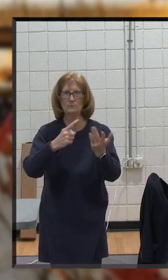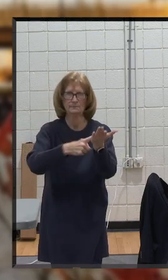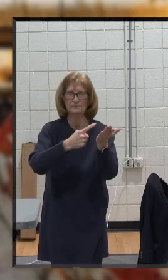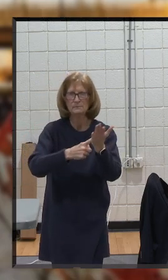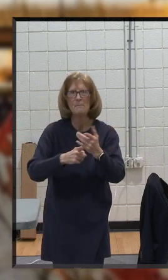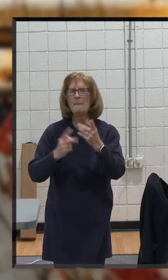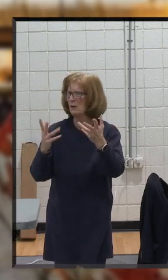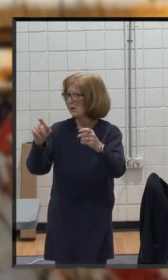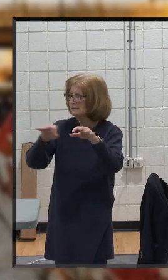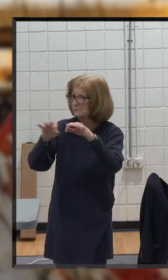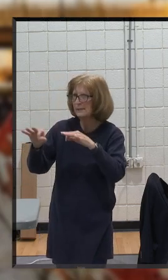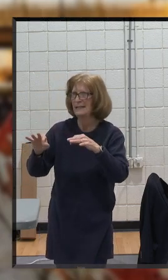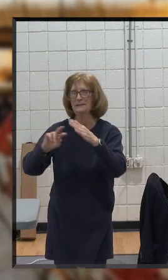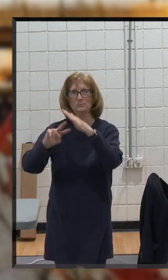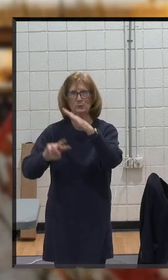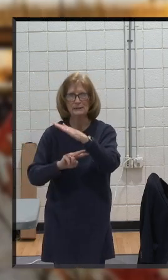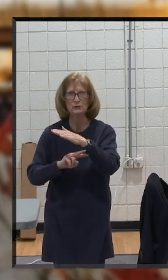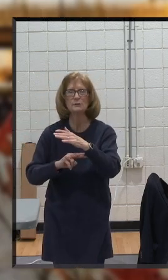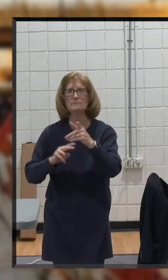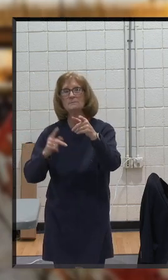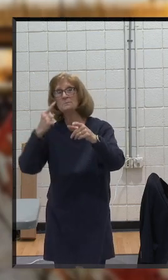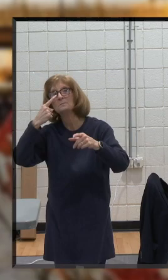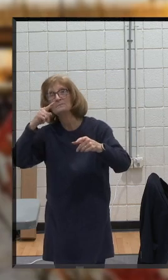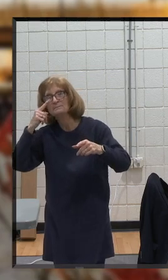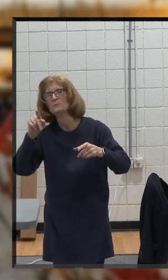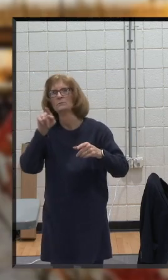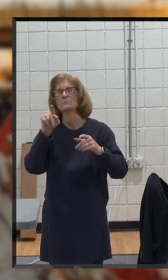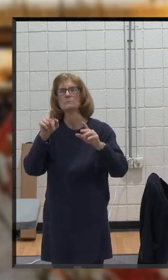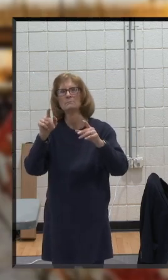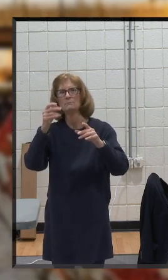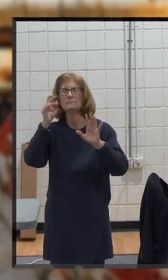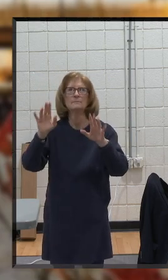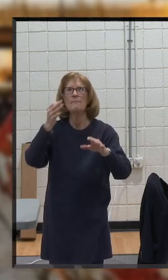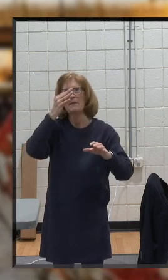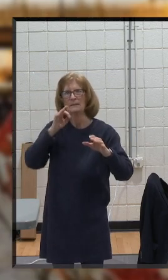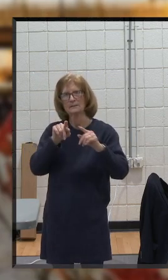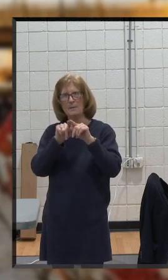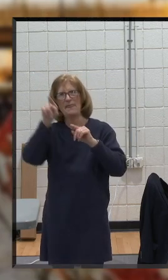the bridge, which of course we are just up the hill from it today.